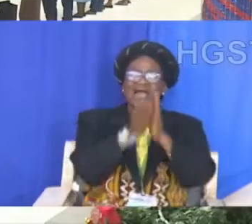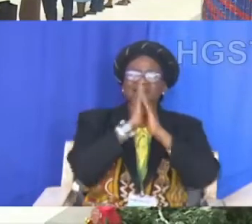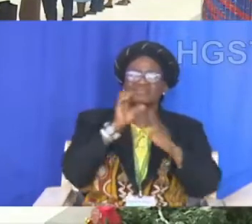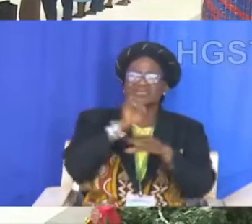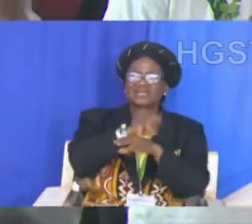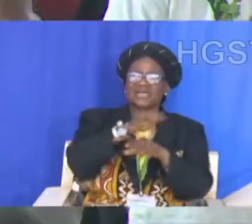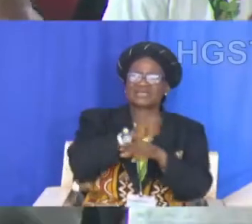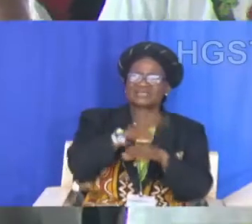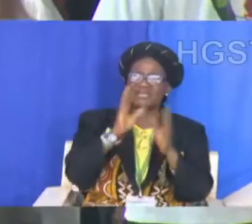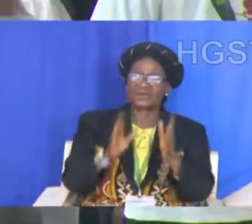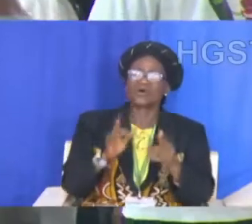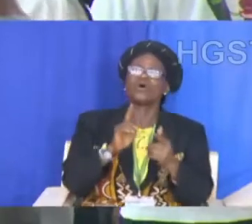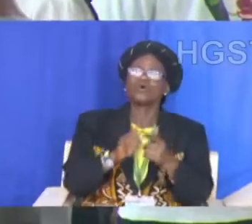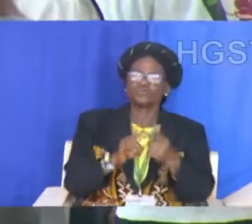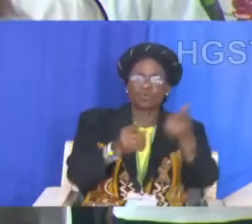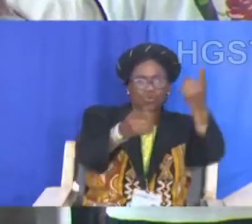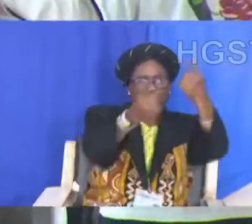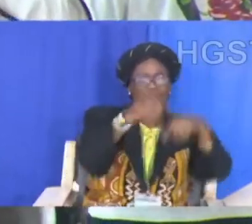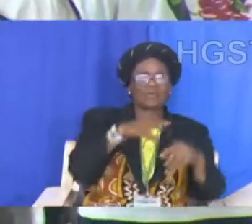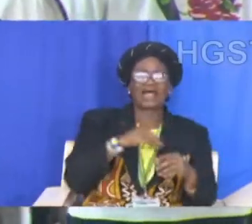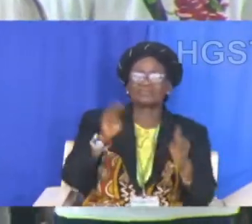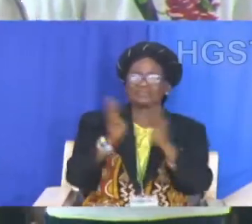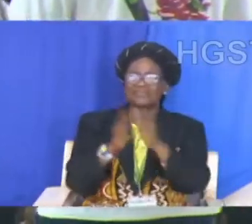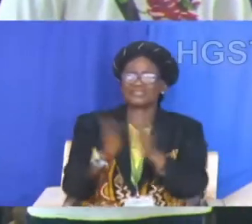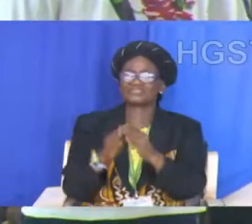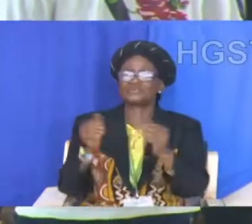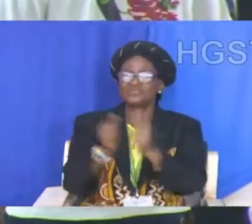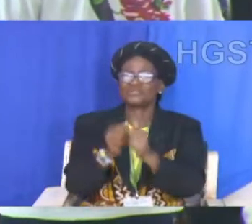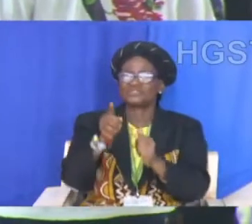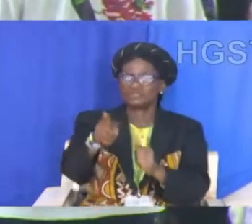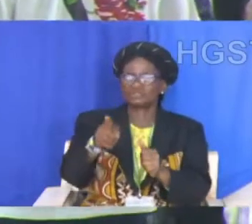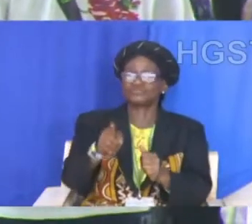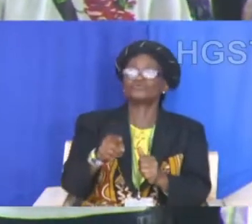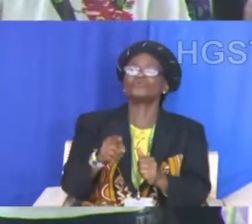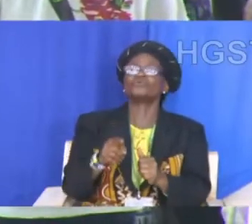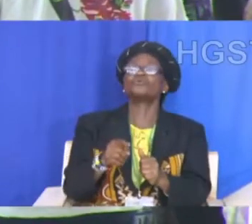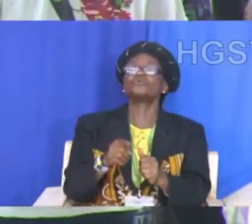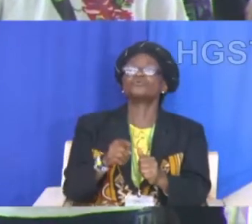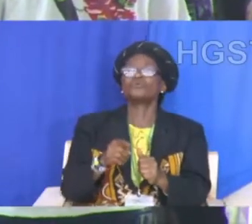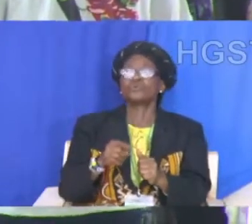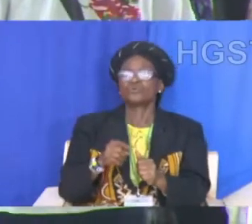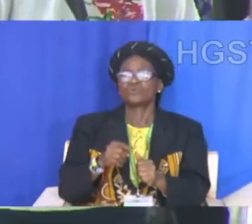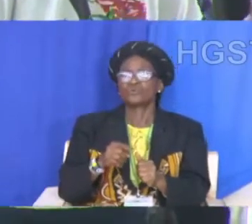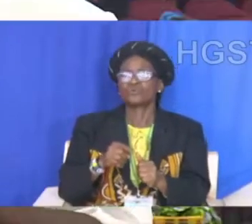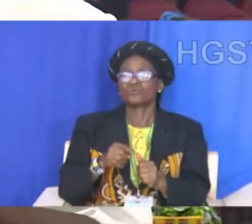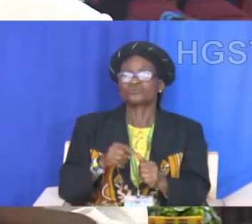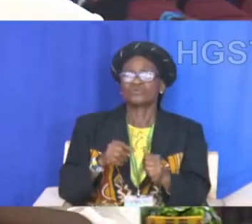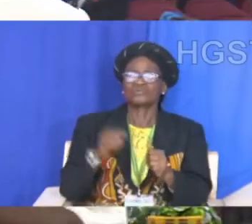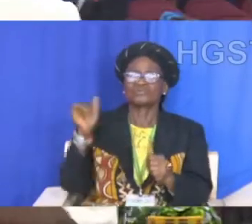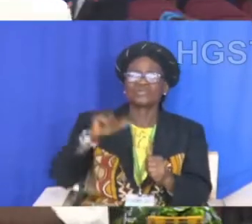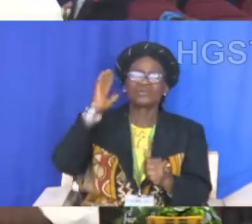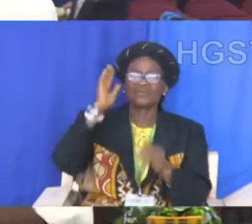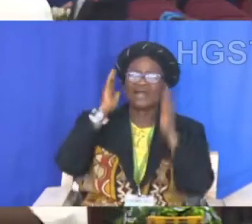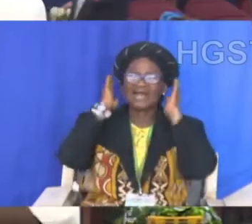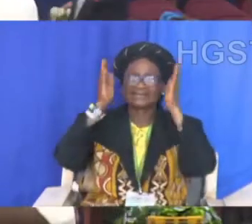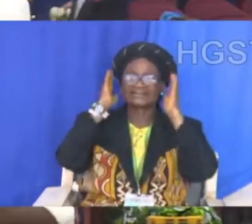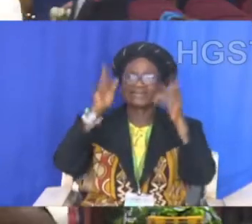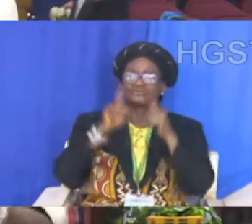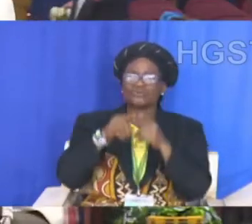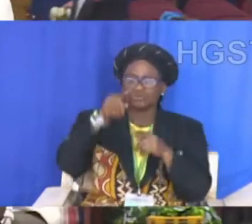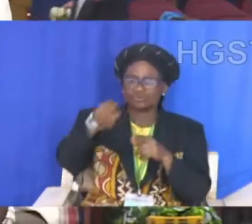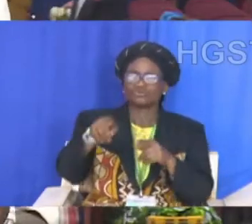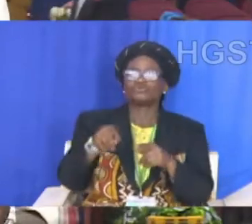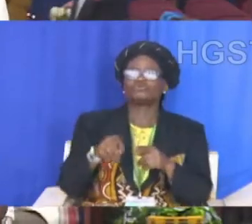are. So you stay where you are. The counselors will come. They will attend to you in a moment.